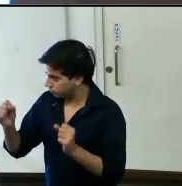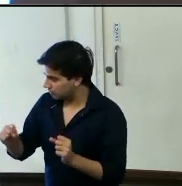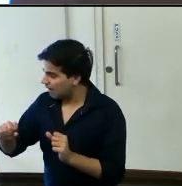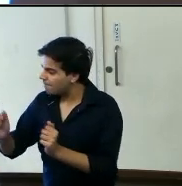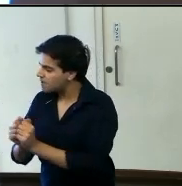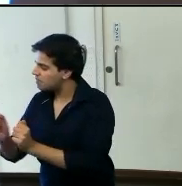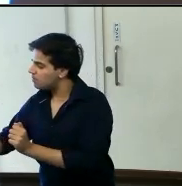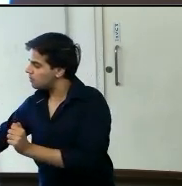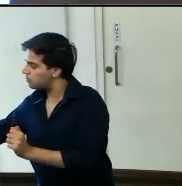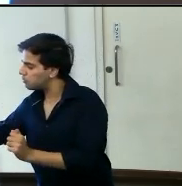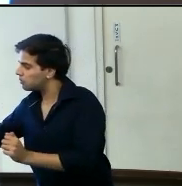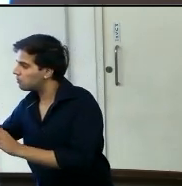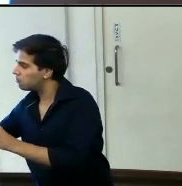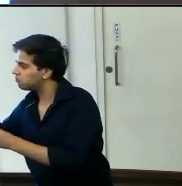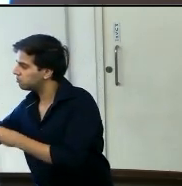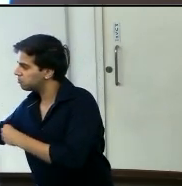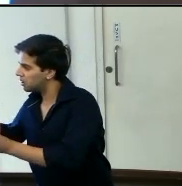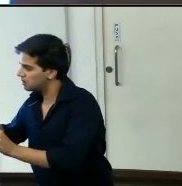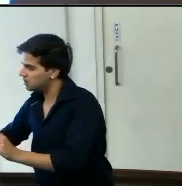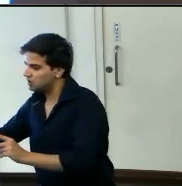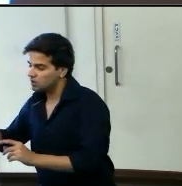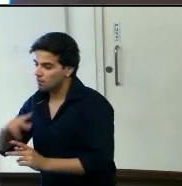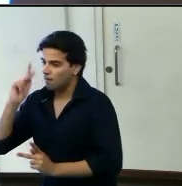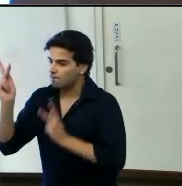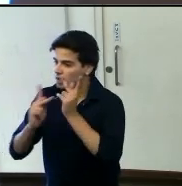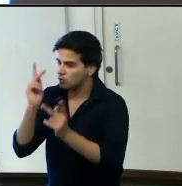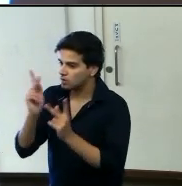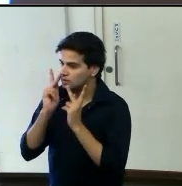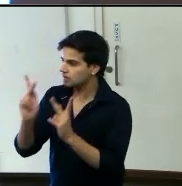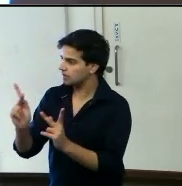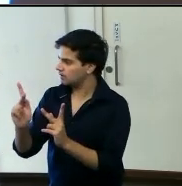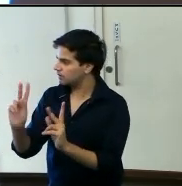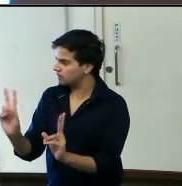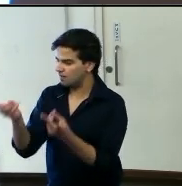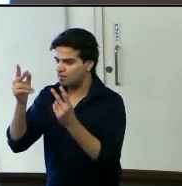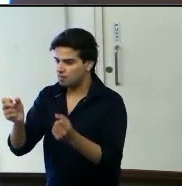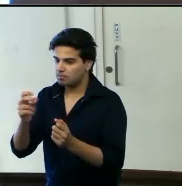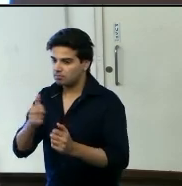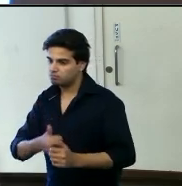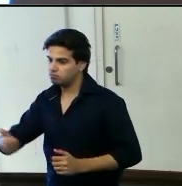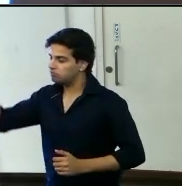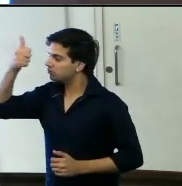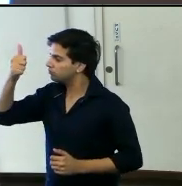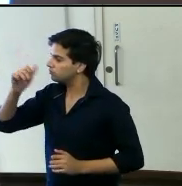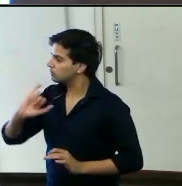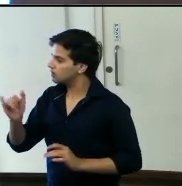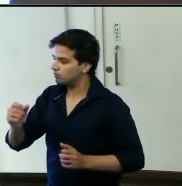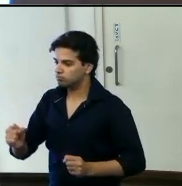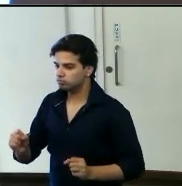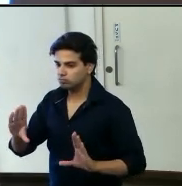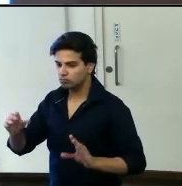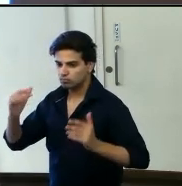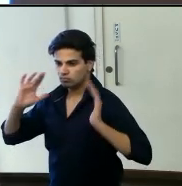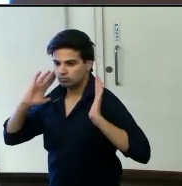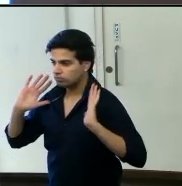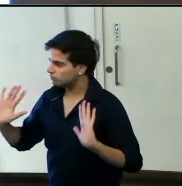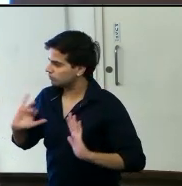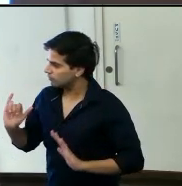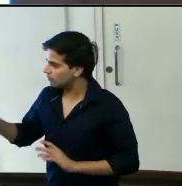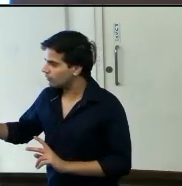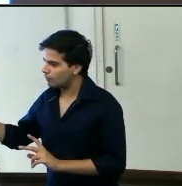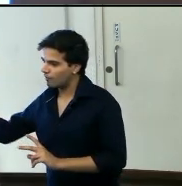chair. So it becomes a hierarchy. Andre visually also that hierarchy and meanings are being conveyed.